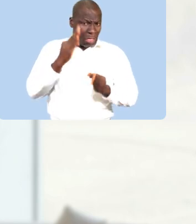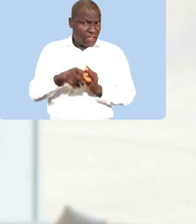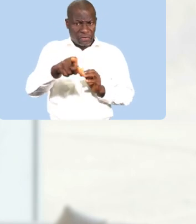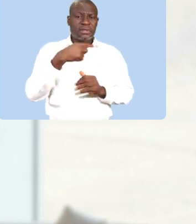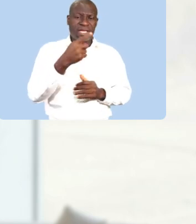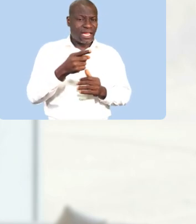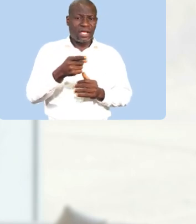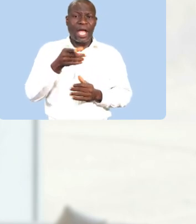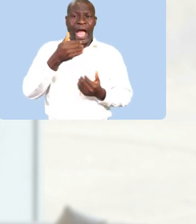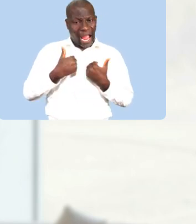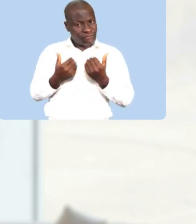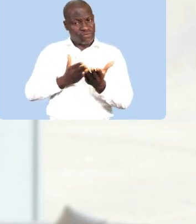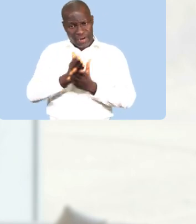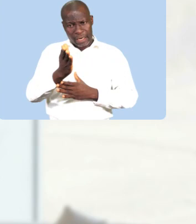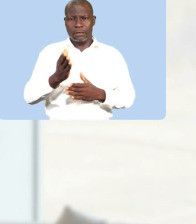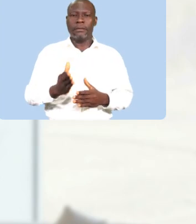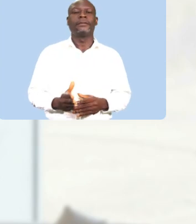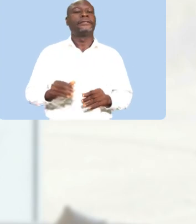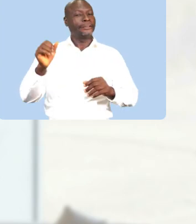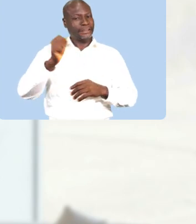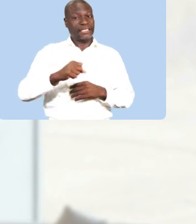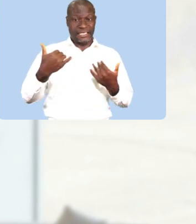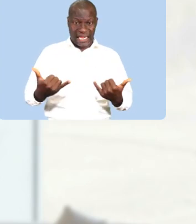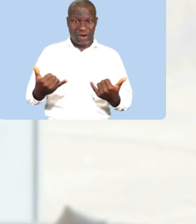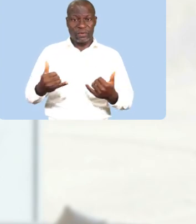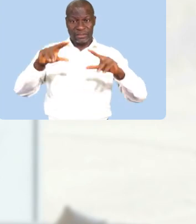said, God, or democracy.